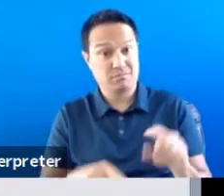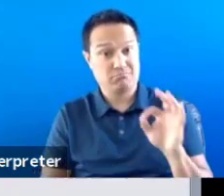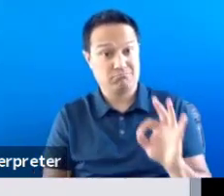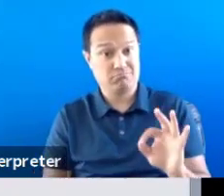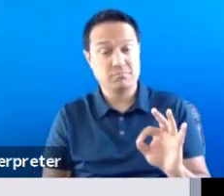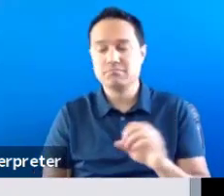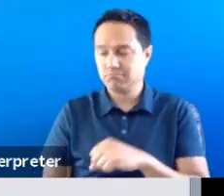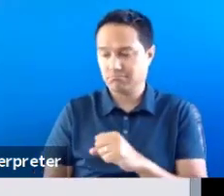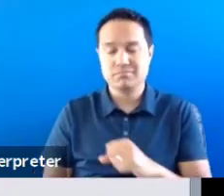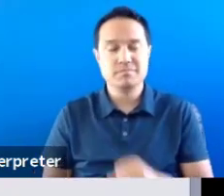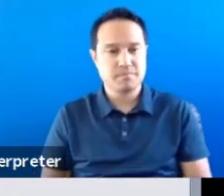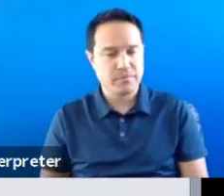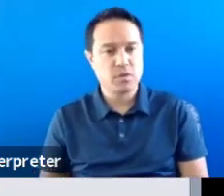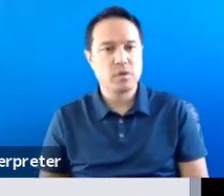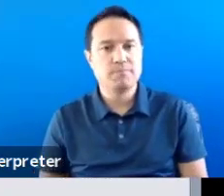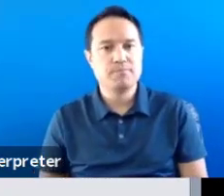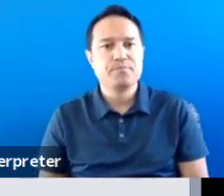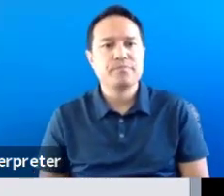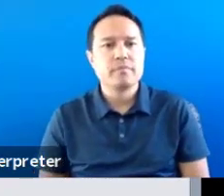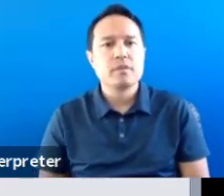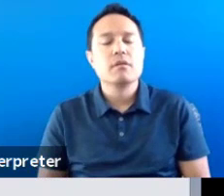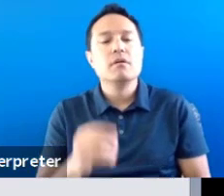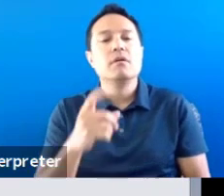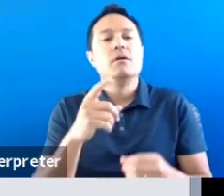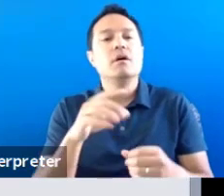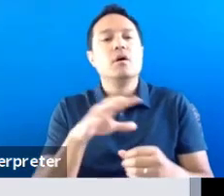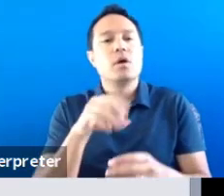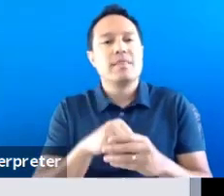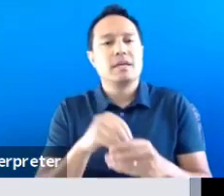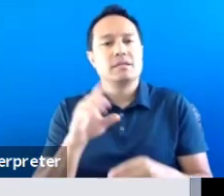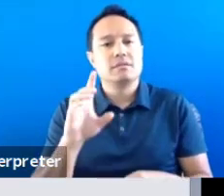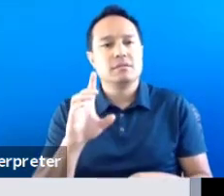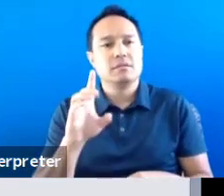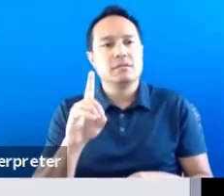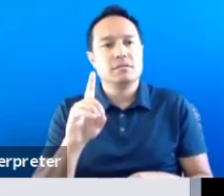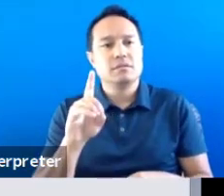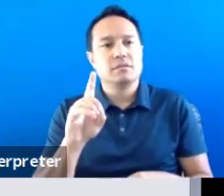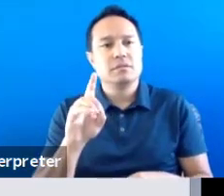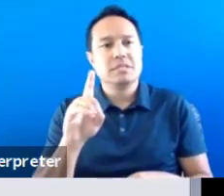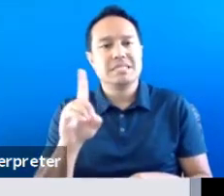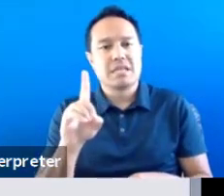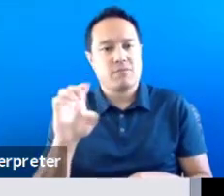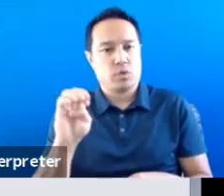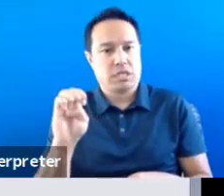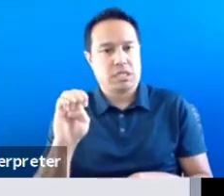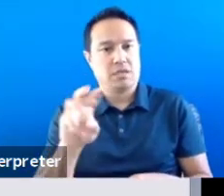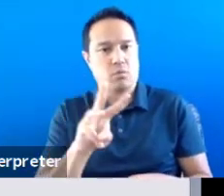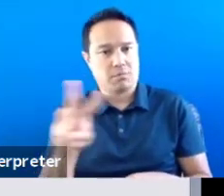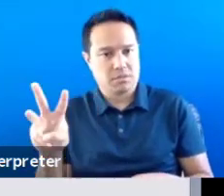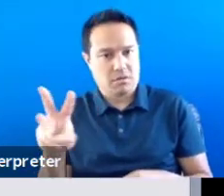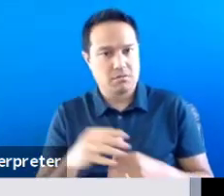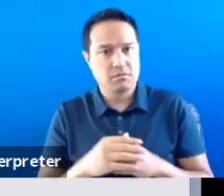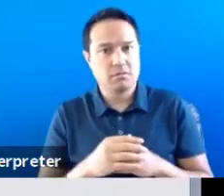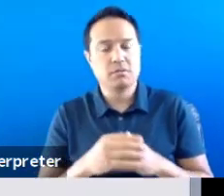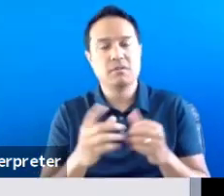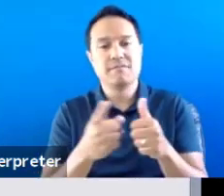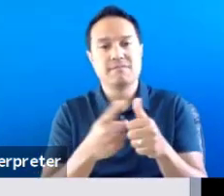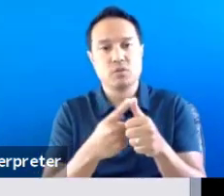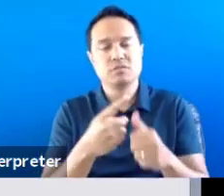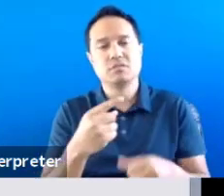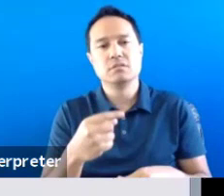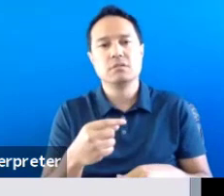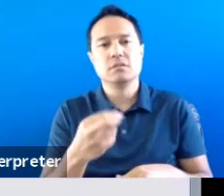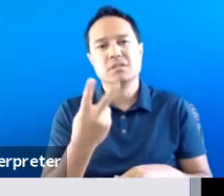Yep. All right. So within Discovery, I'm going to just point out a few things. First and foremost, there are a couple different ways you can